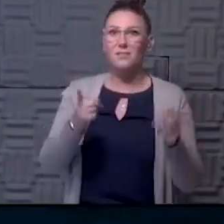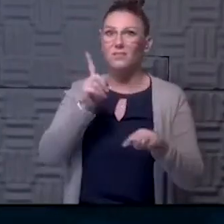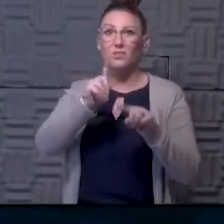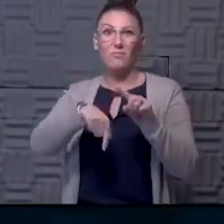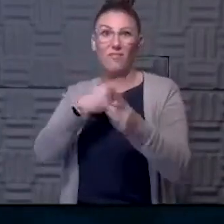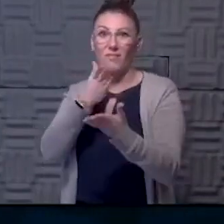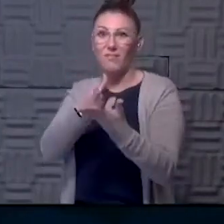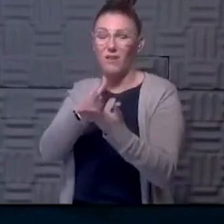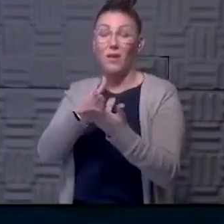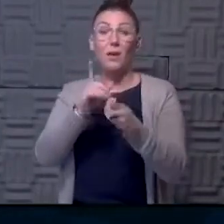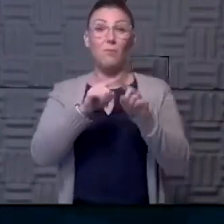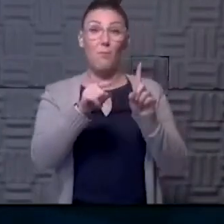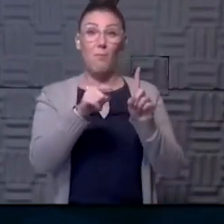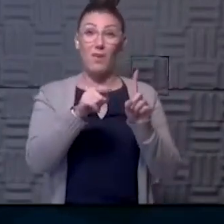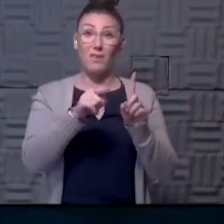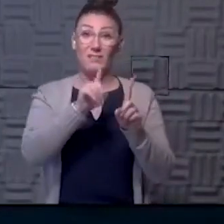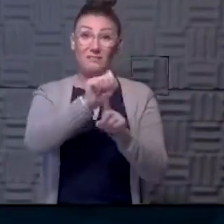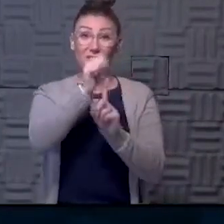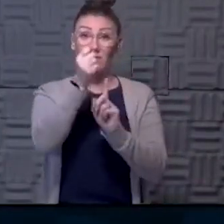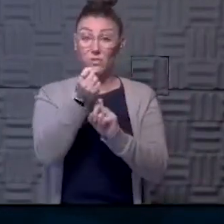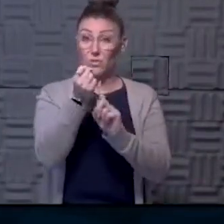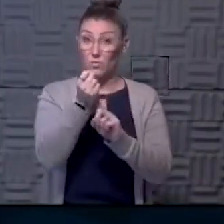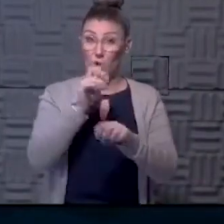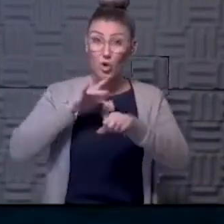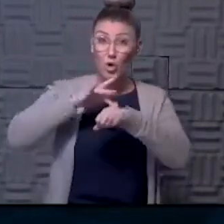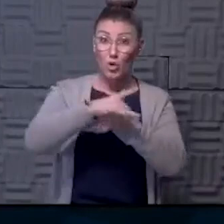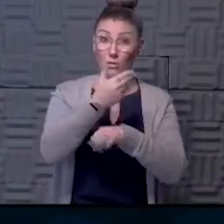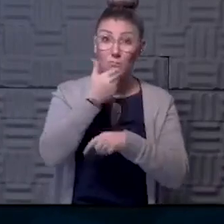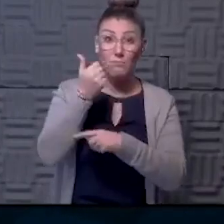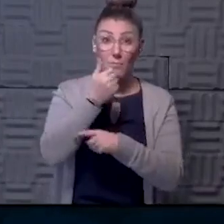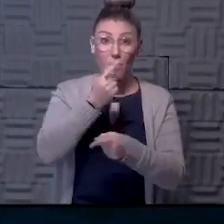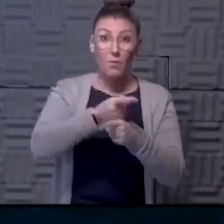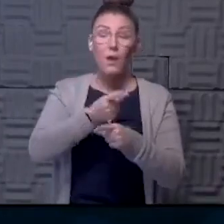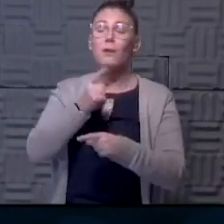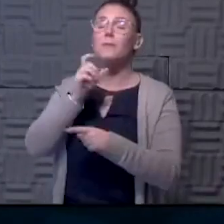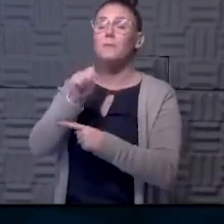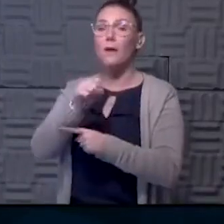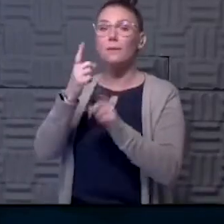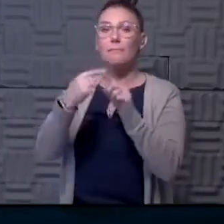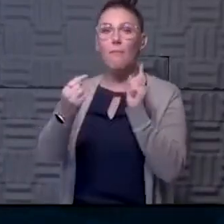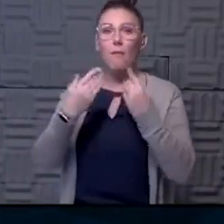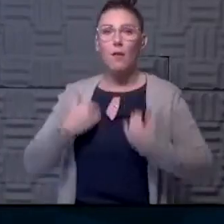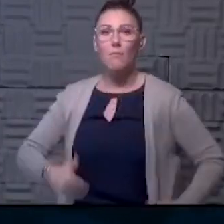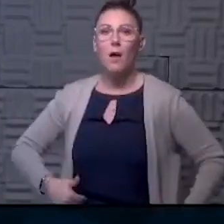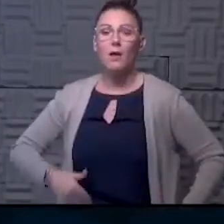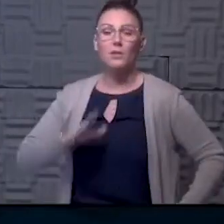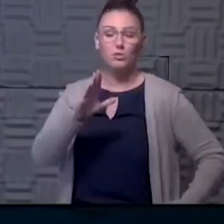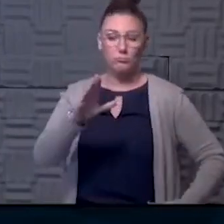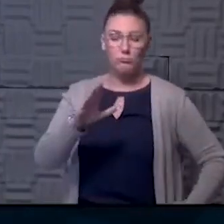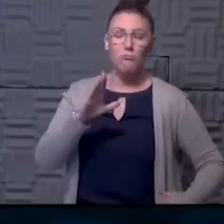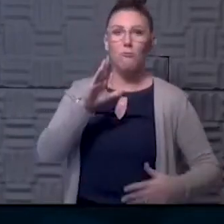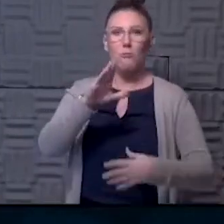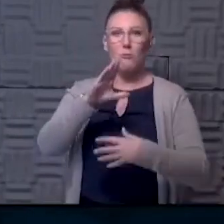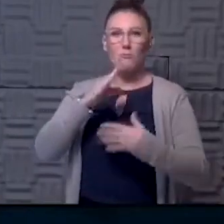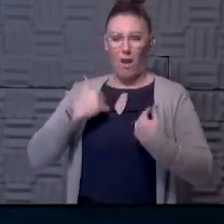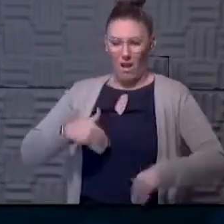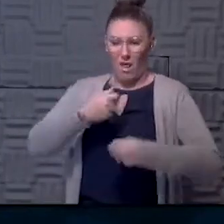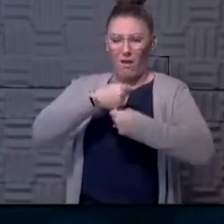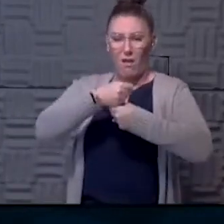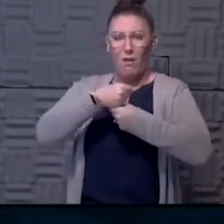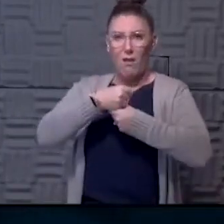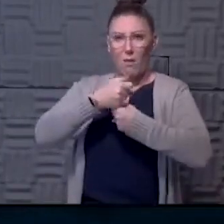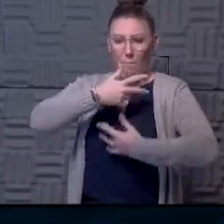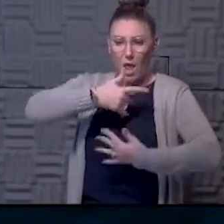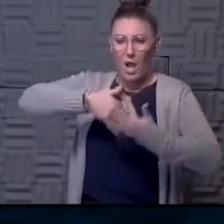speak. But in this case, the earlier is the better, as I understand it. These are antibodies your body would otherwise make, but you're